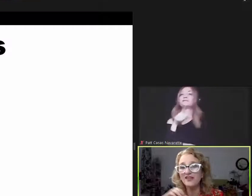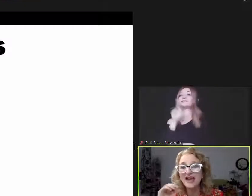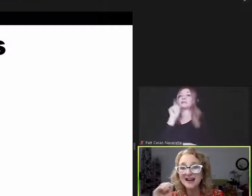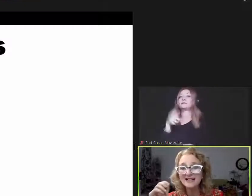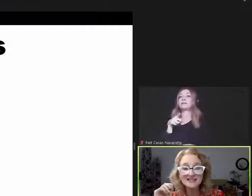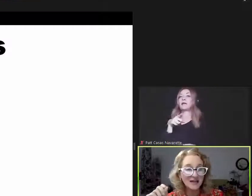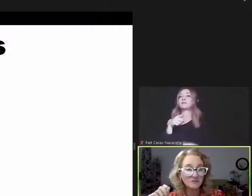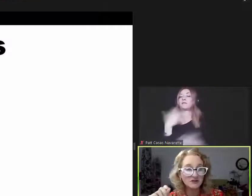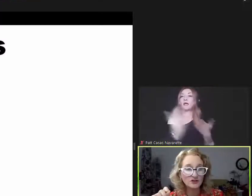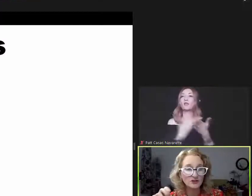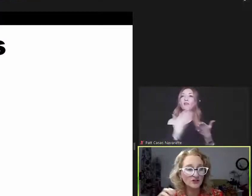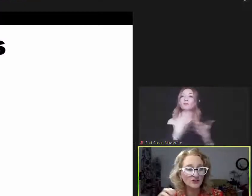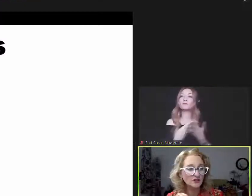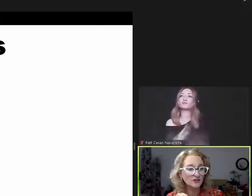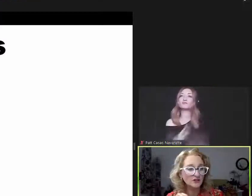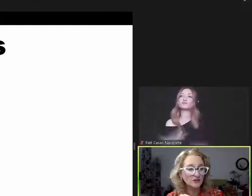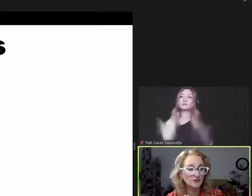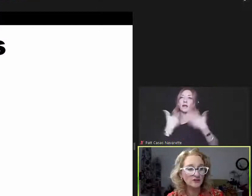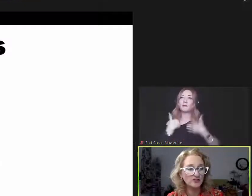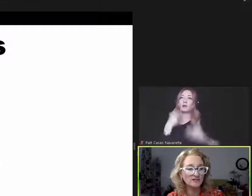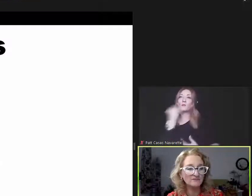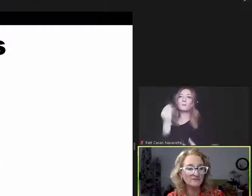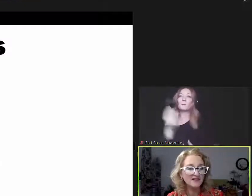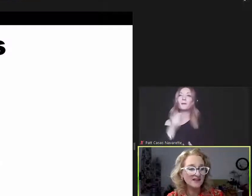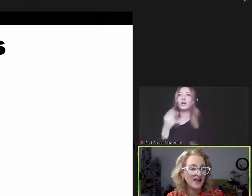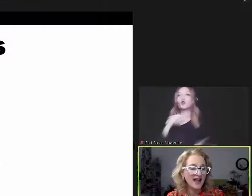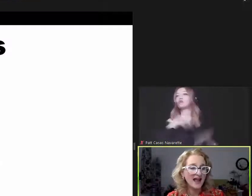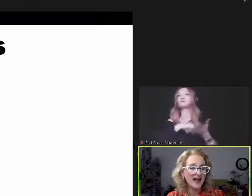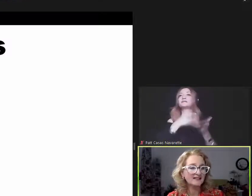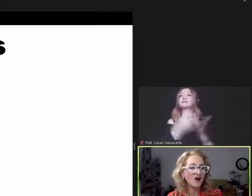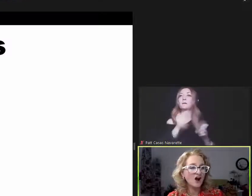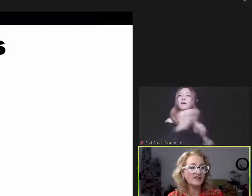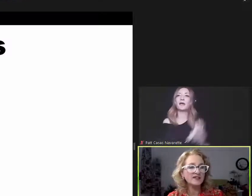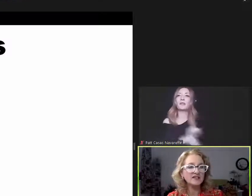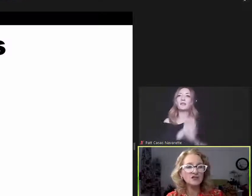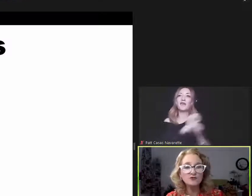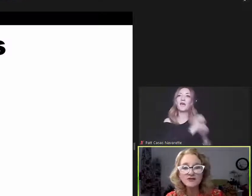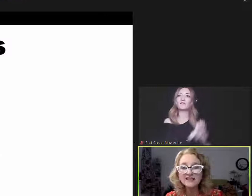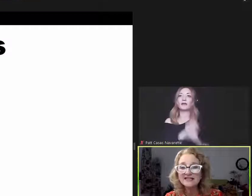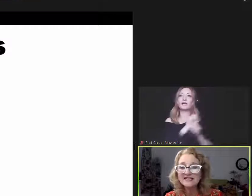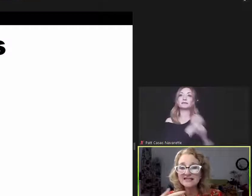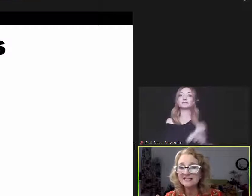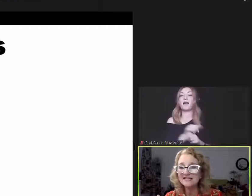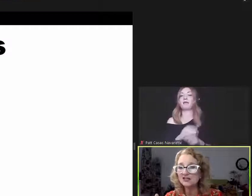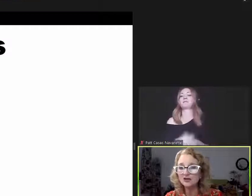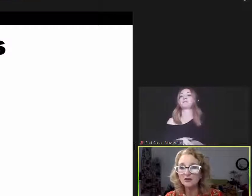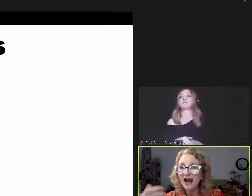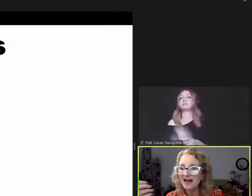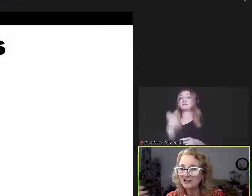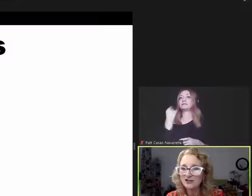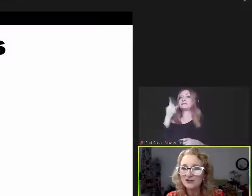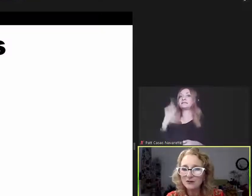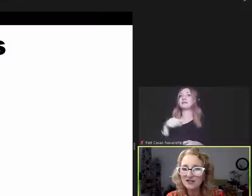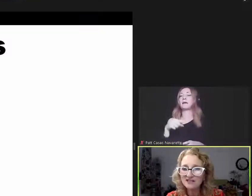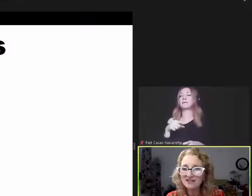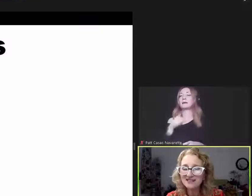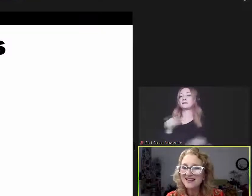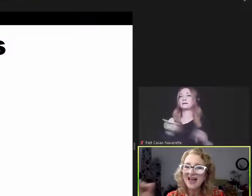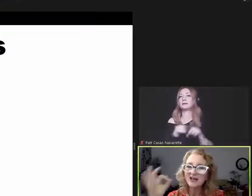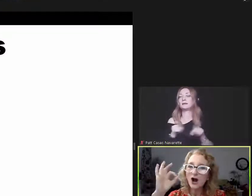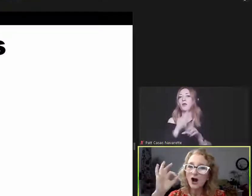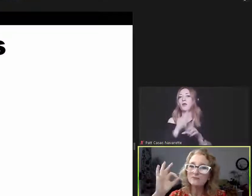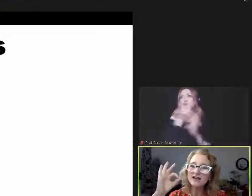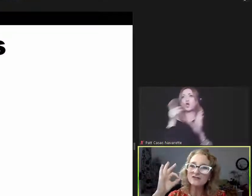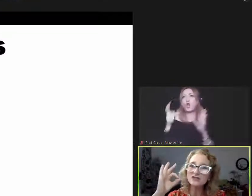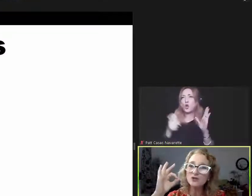with exceptional nutrition. And I think it's really easy to add to smoothies.